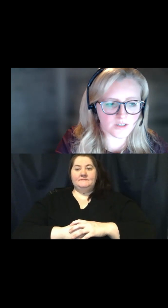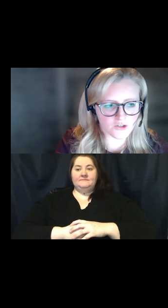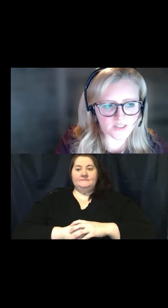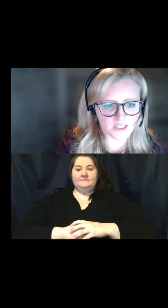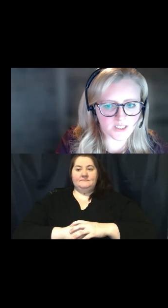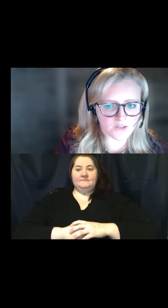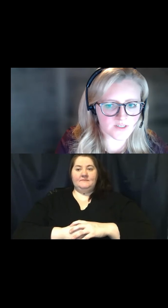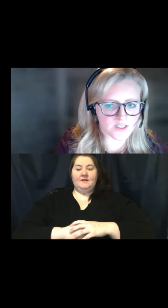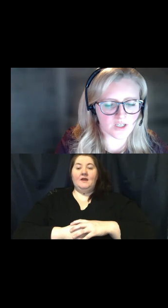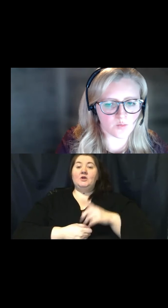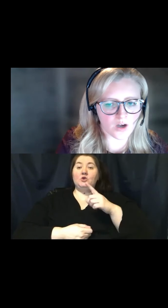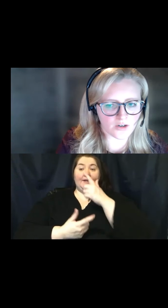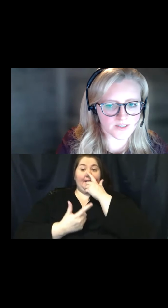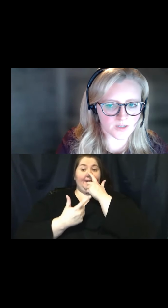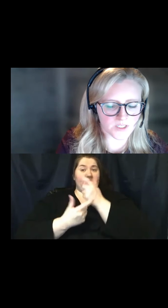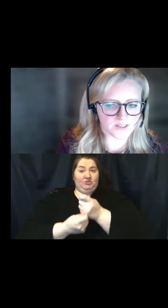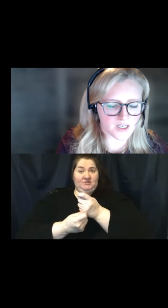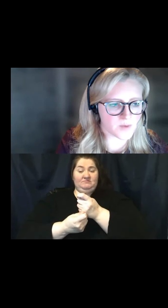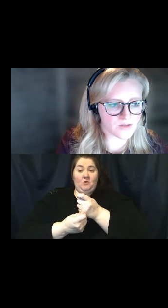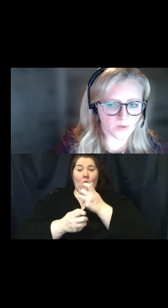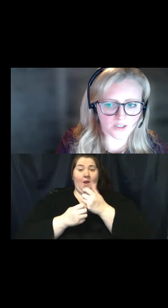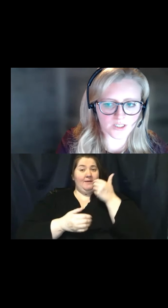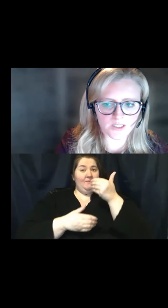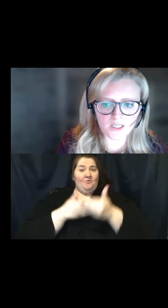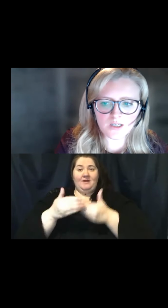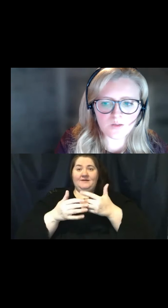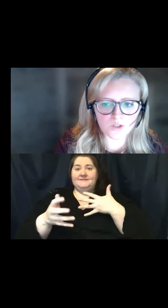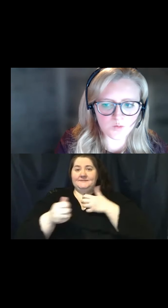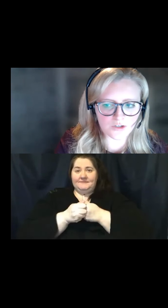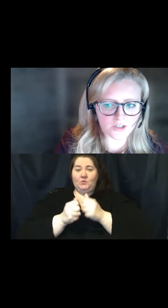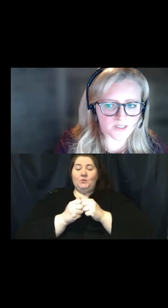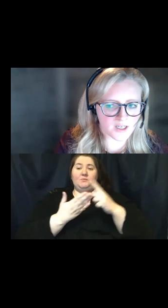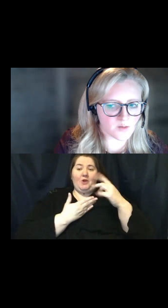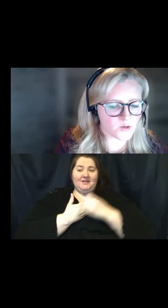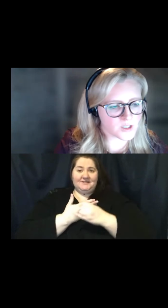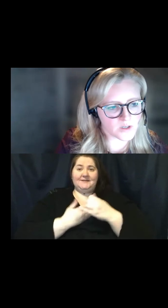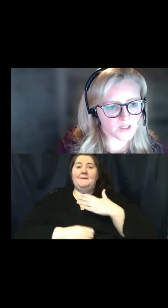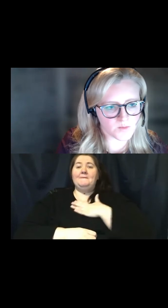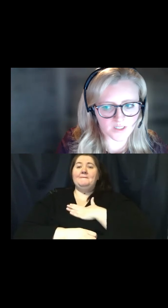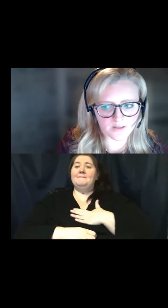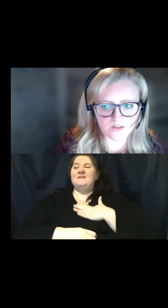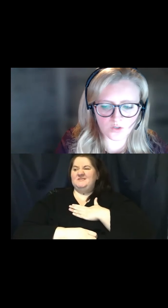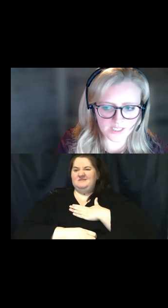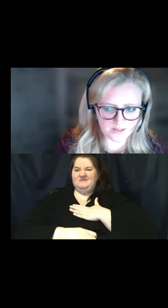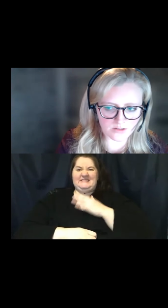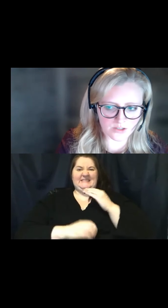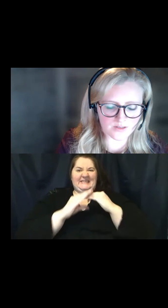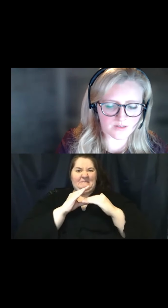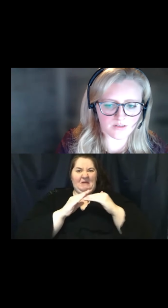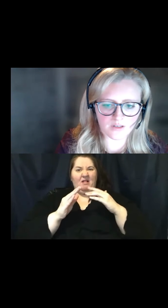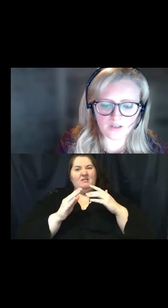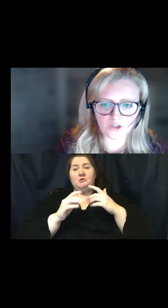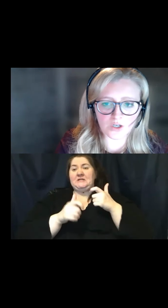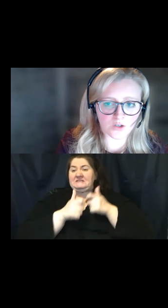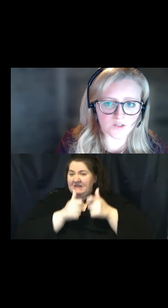If you are interested in receiving progress updates about the project, please be sure to sign up for email updates or text